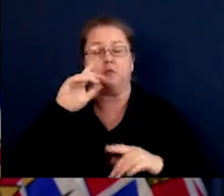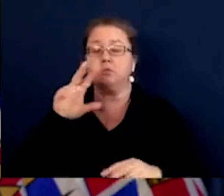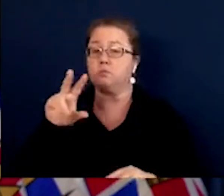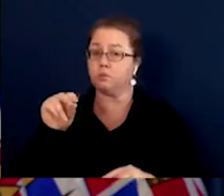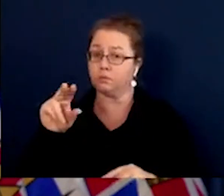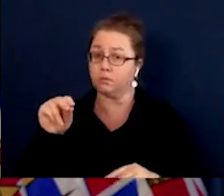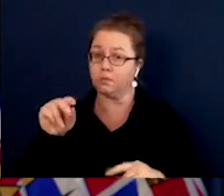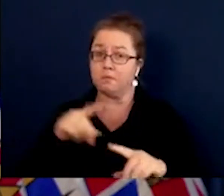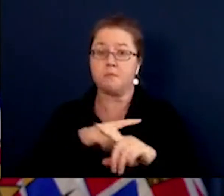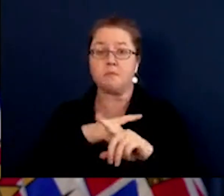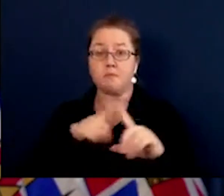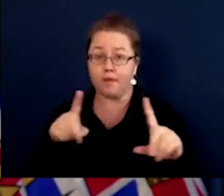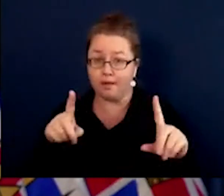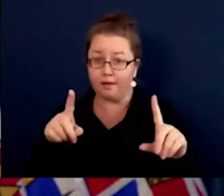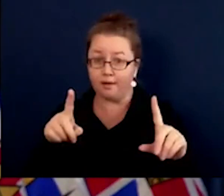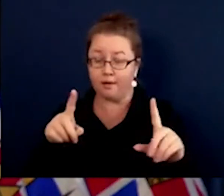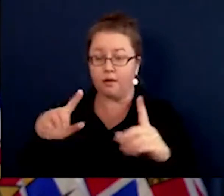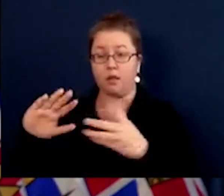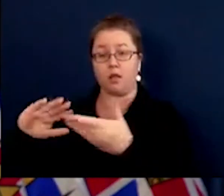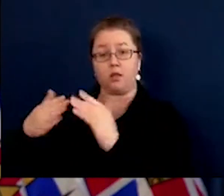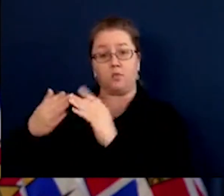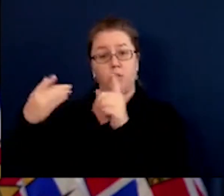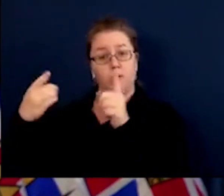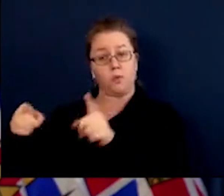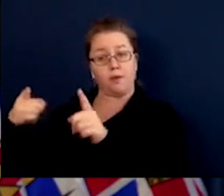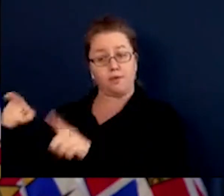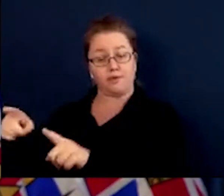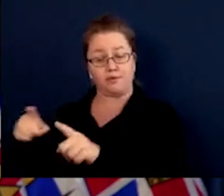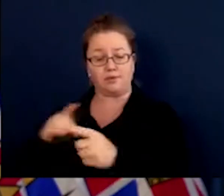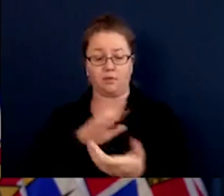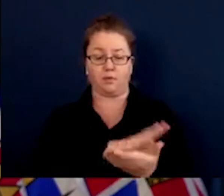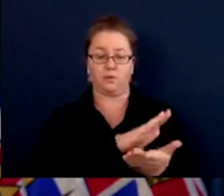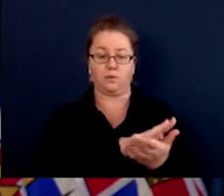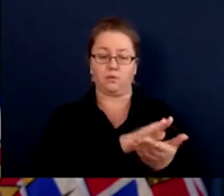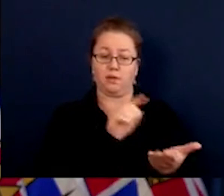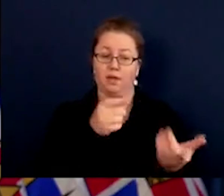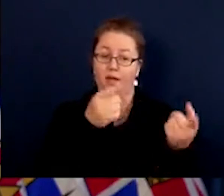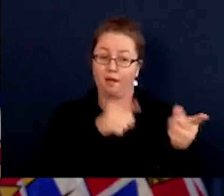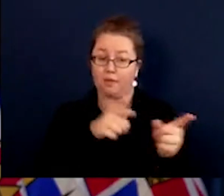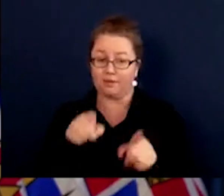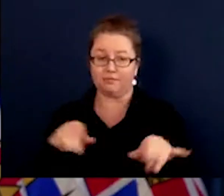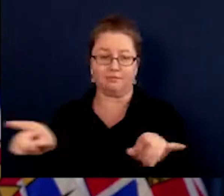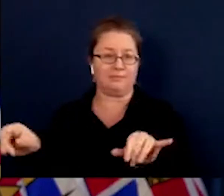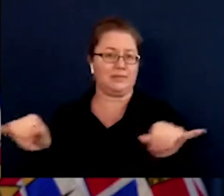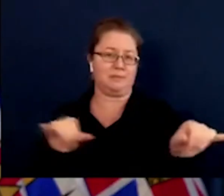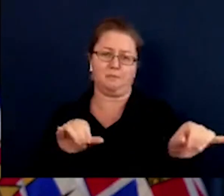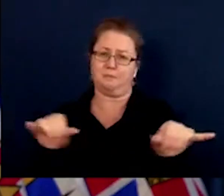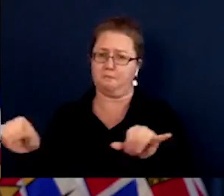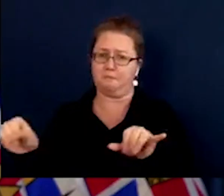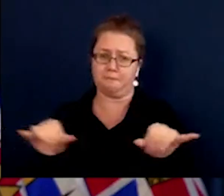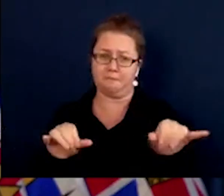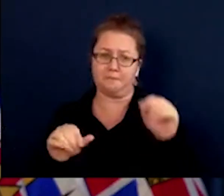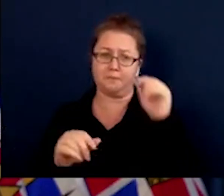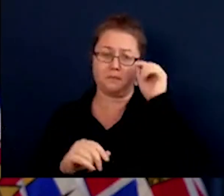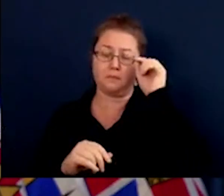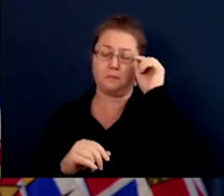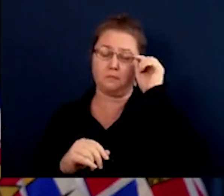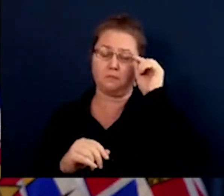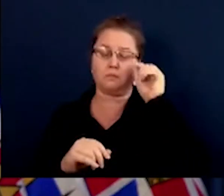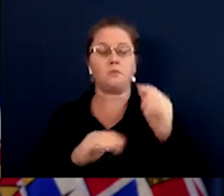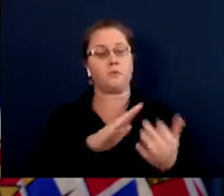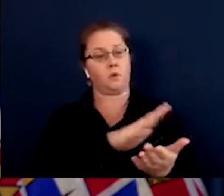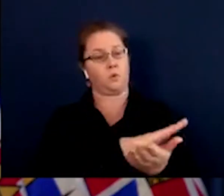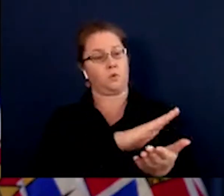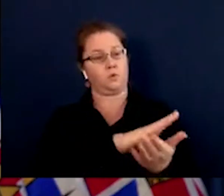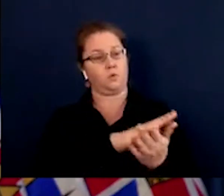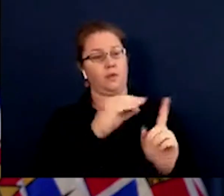been expecting, reflect what is going on in our communities. The majority of the exposure events that we have had in